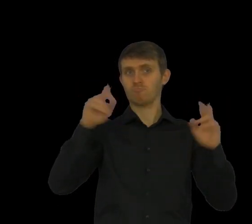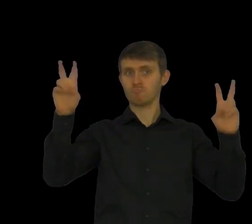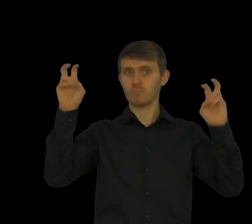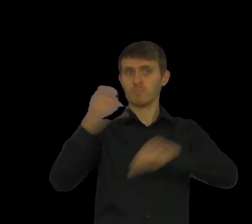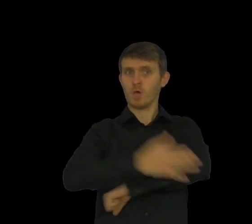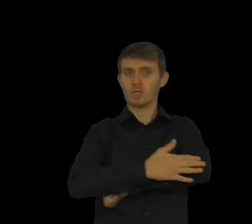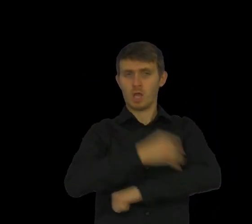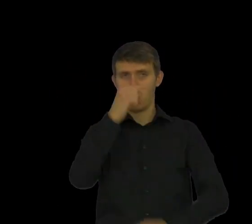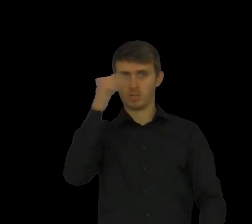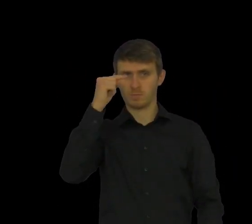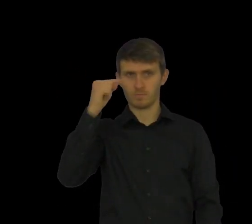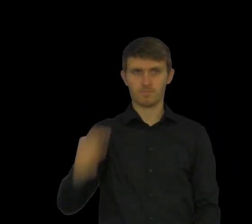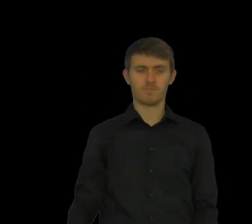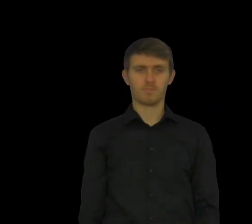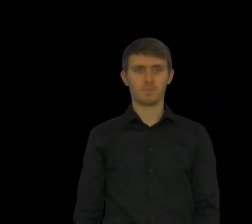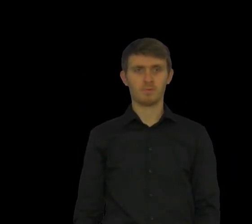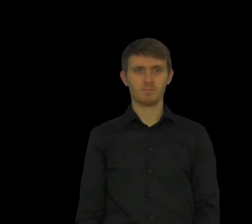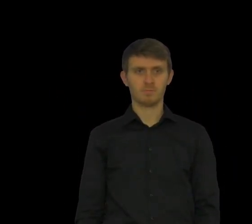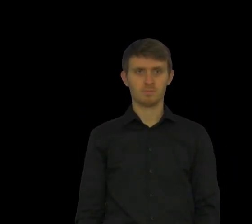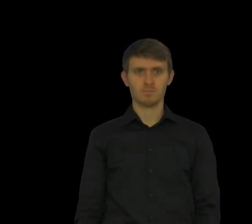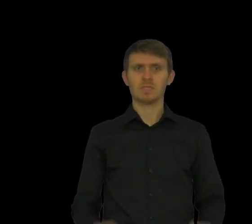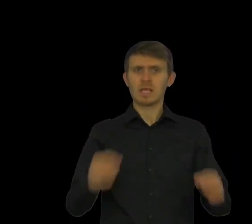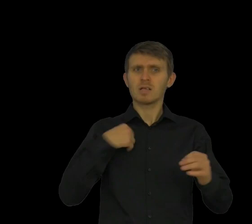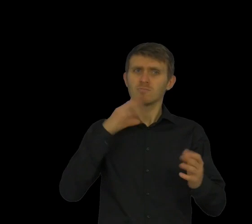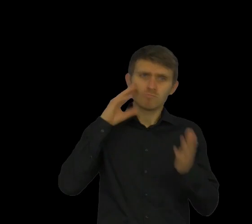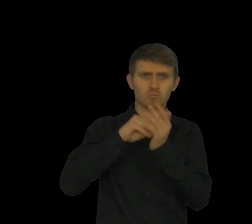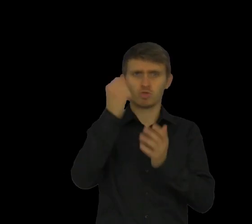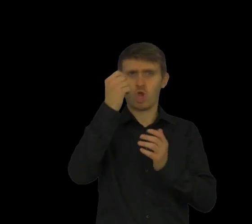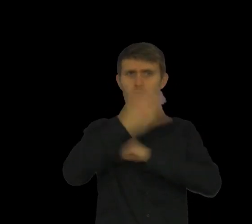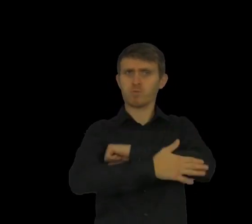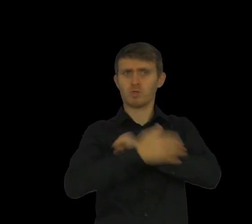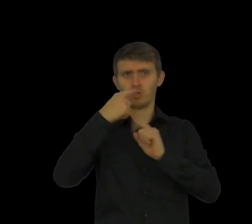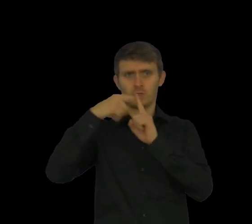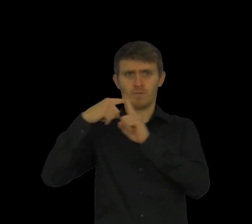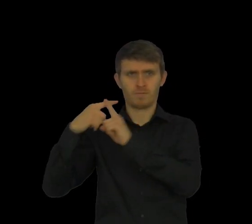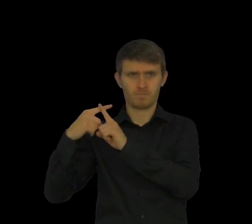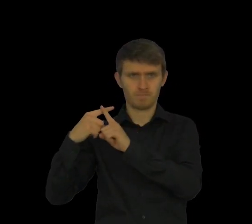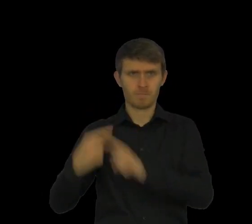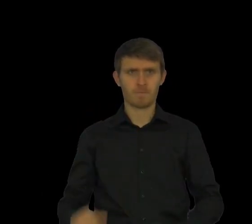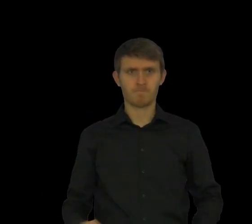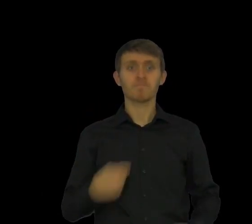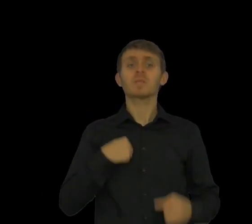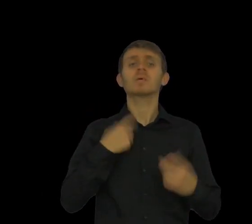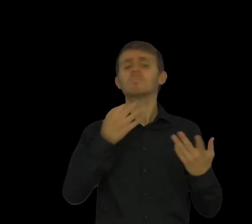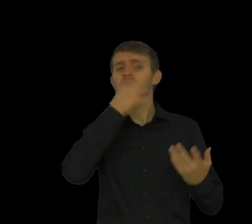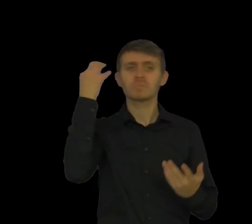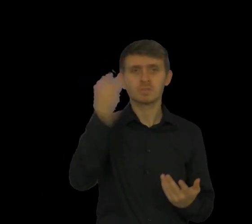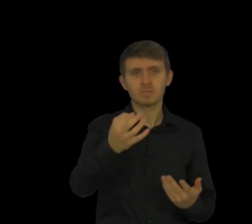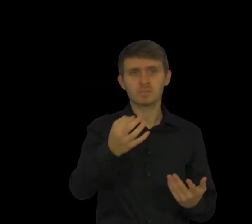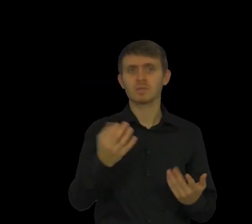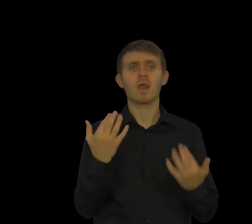welcome to the video on basic subtraction let's do a little bit of review of basic